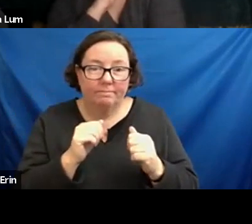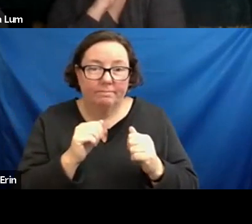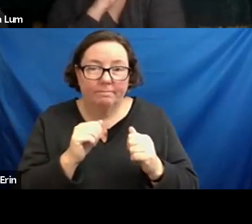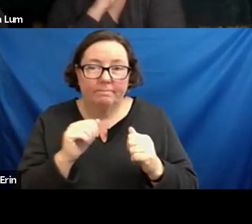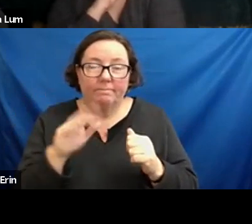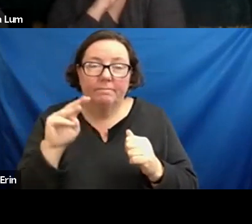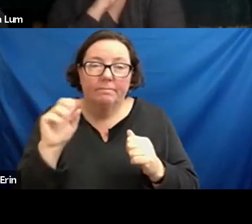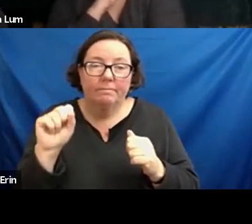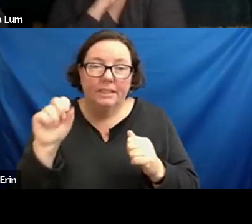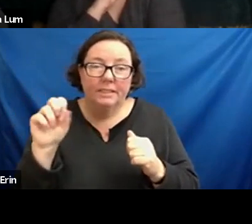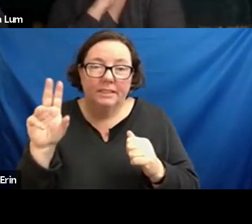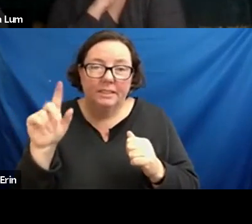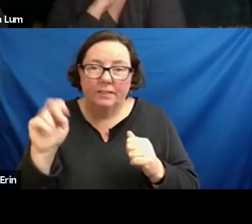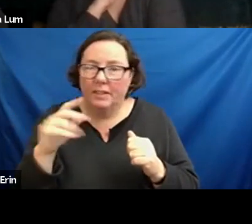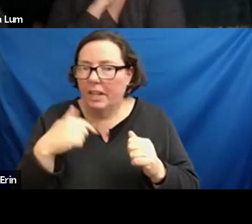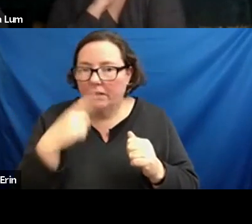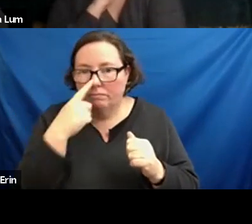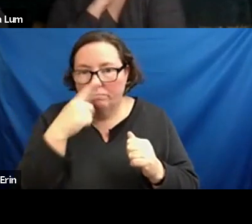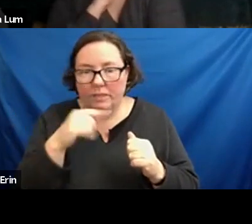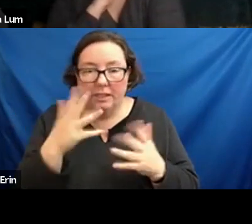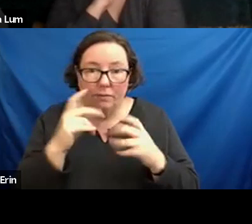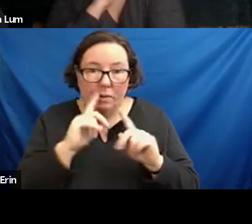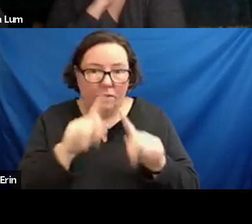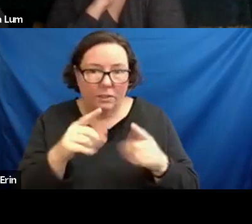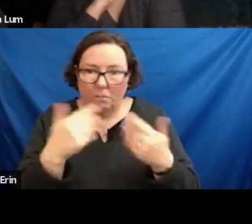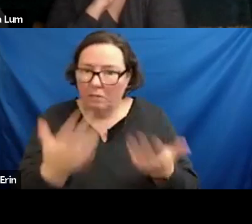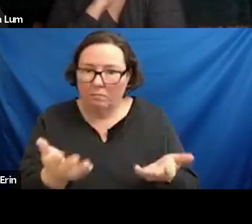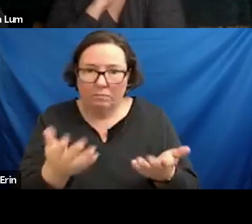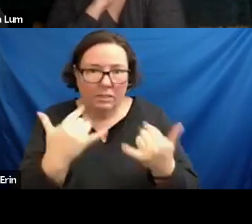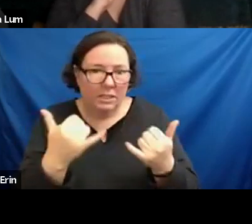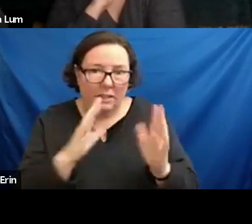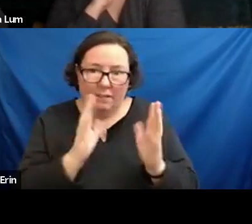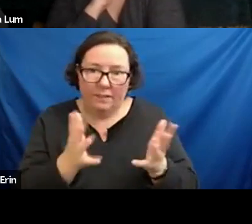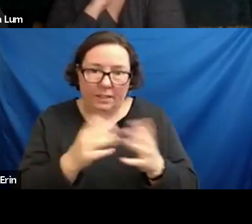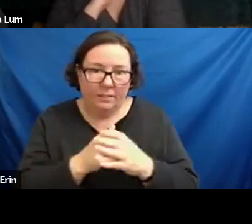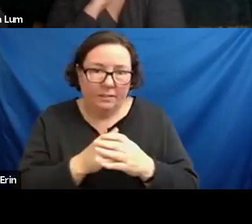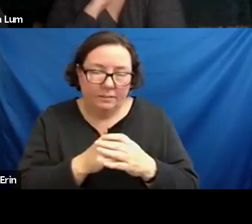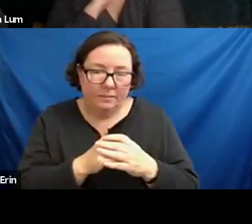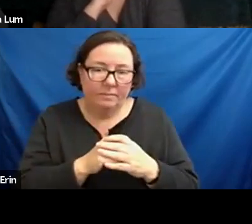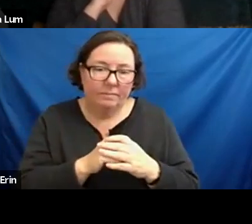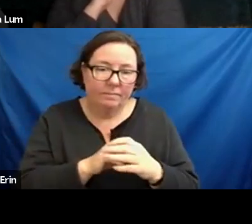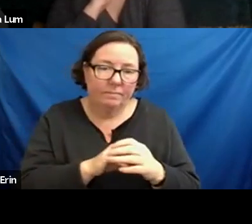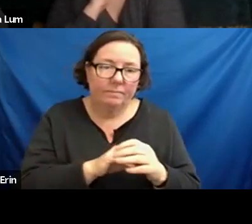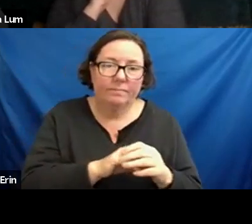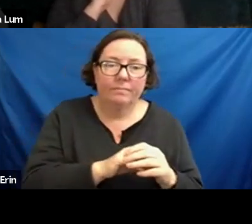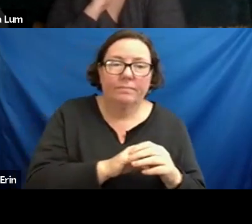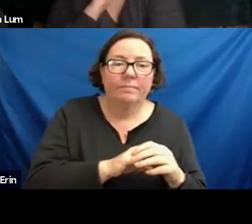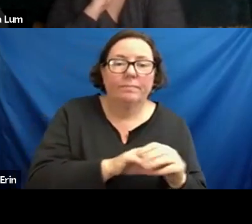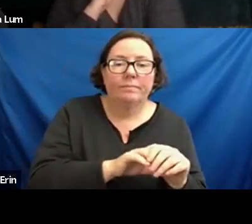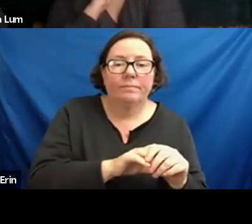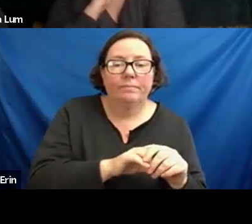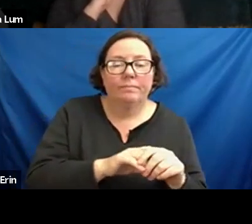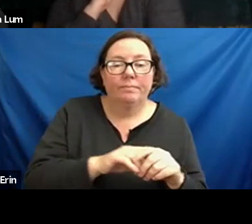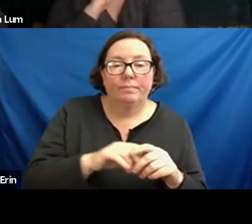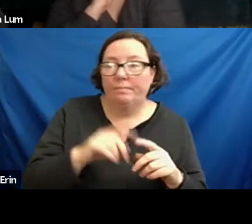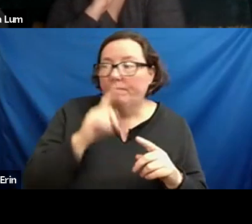have no preference. If you're able to respond to Ms. Grassa's question now, that's great. Yeah, give a